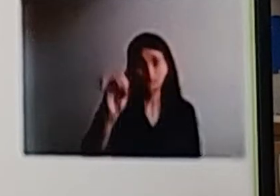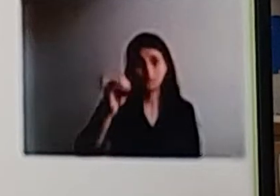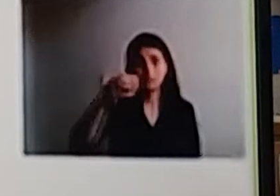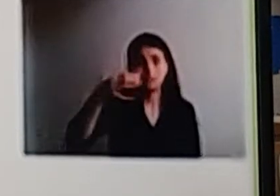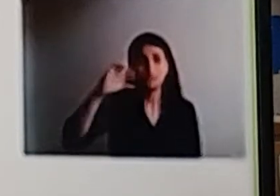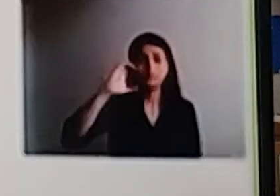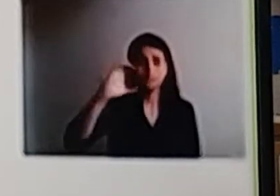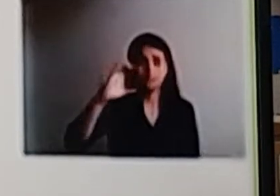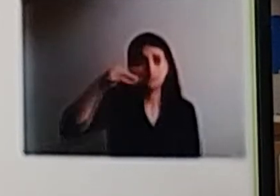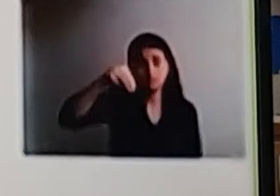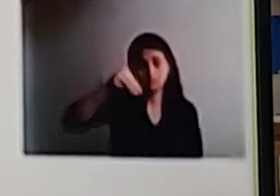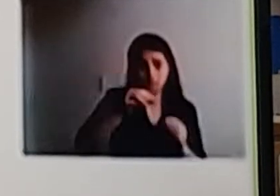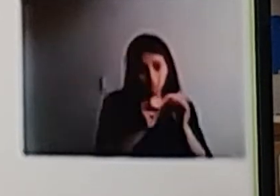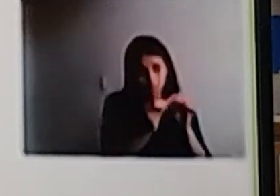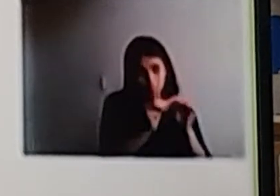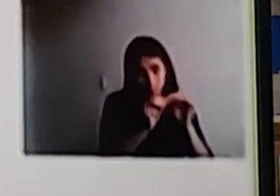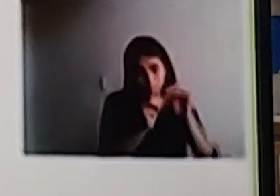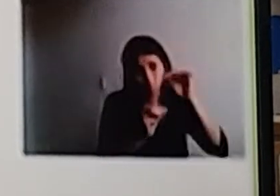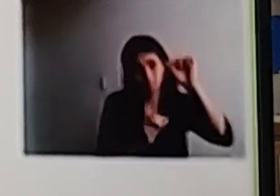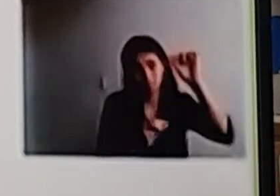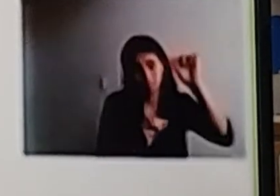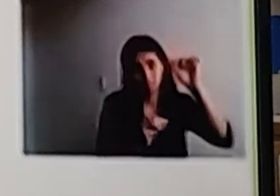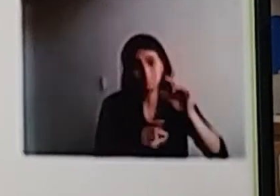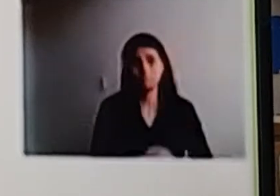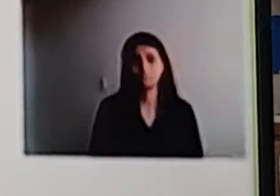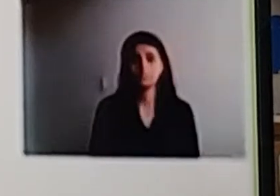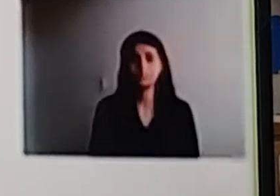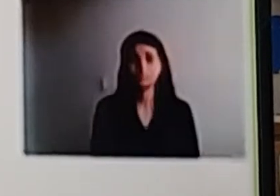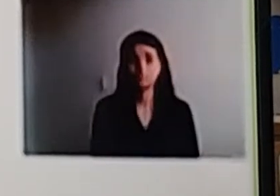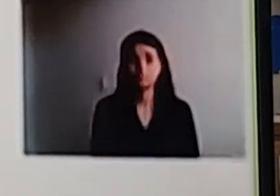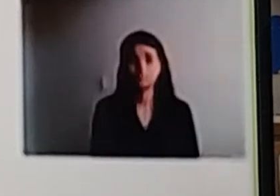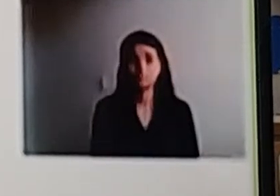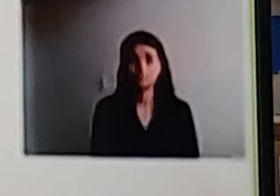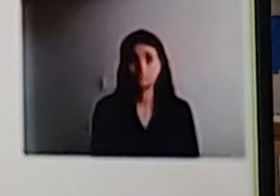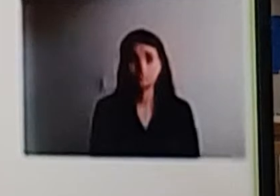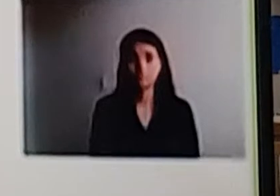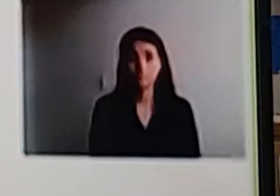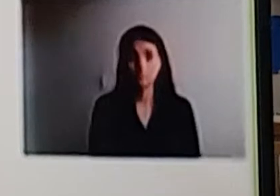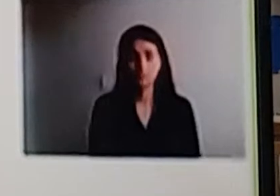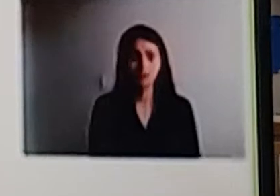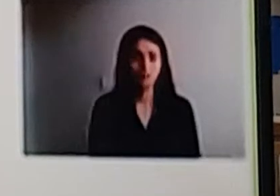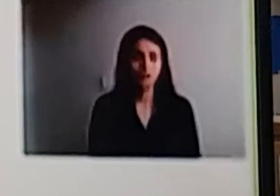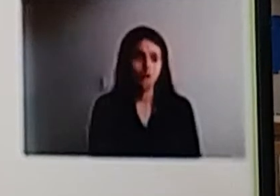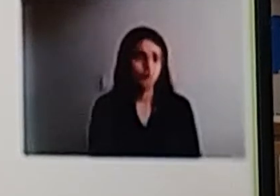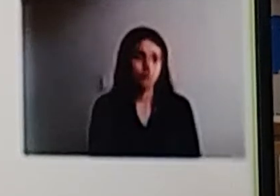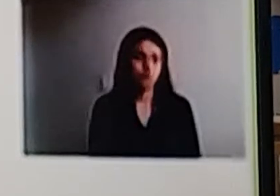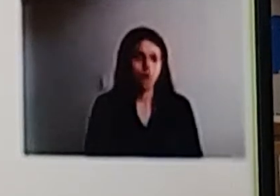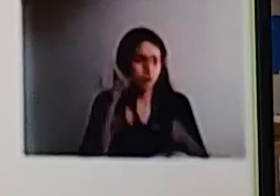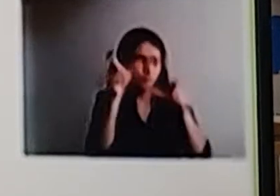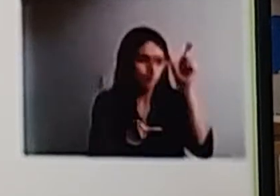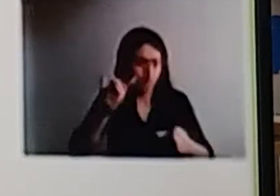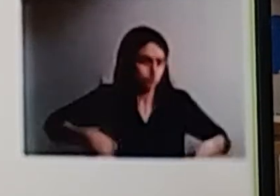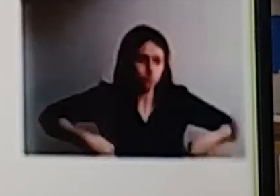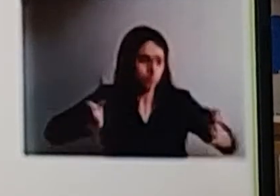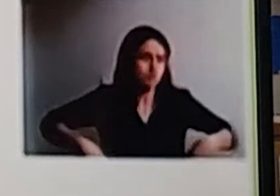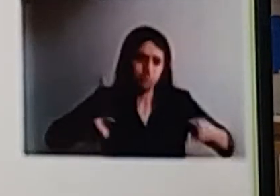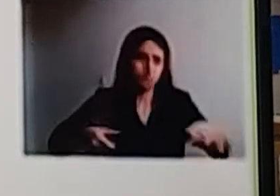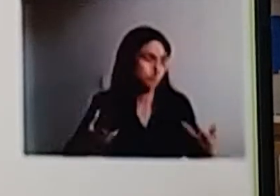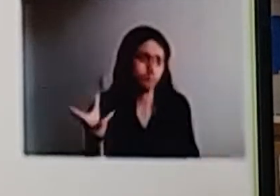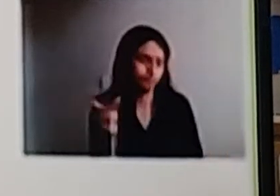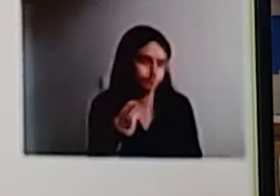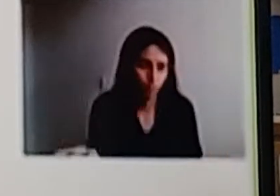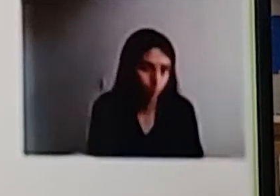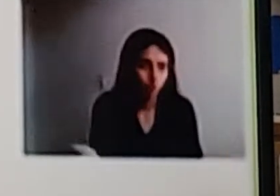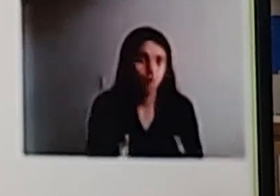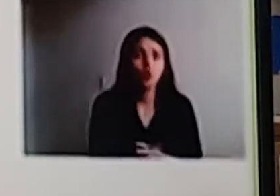using crutches or old people. We have to start the stair bar from